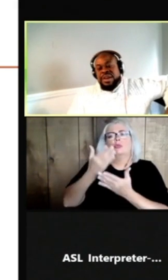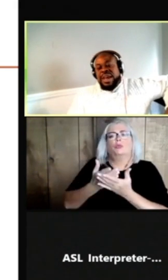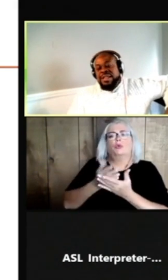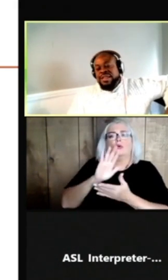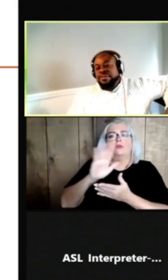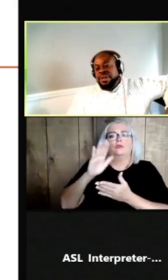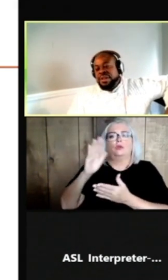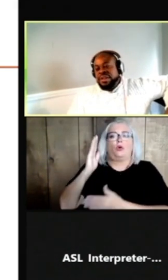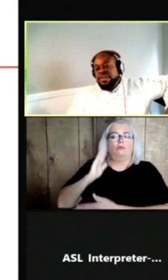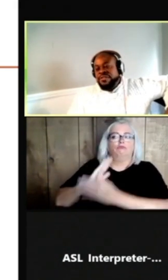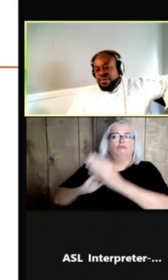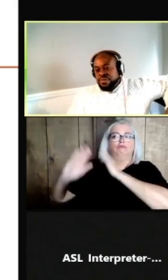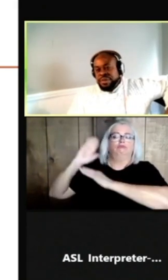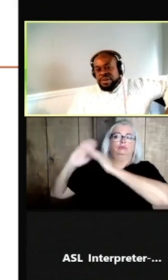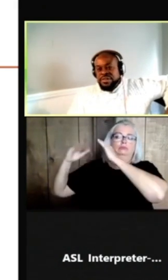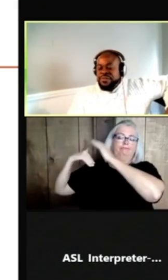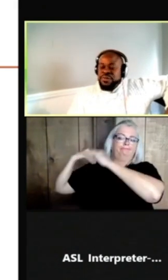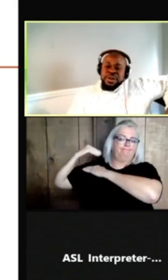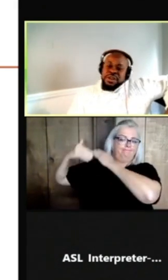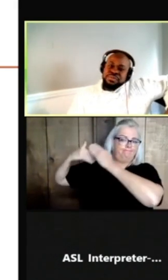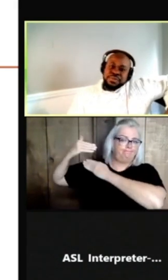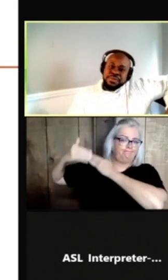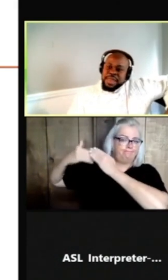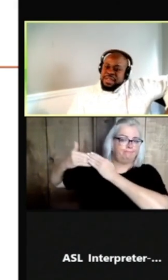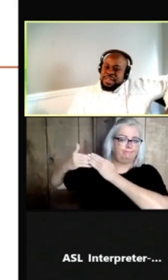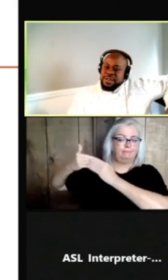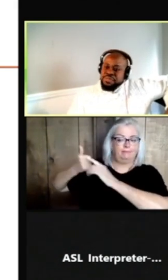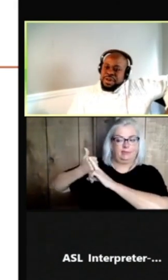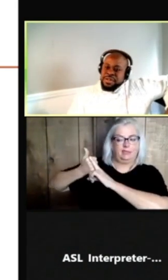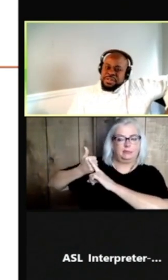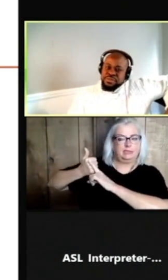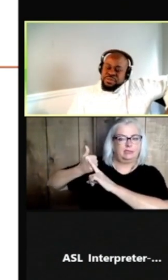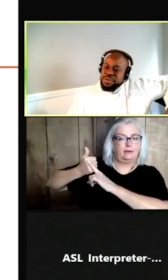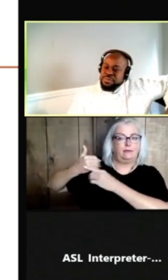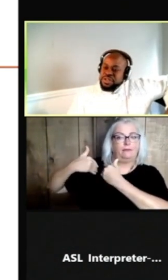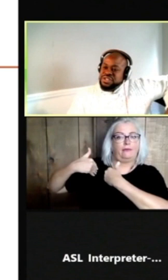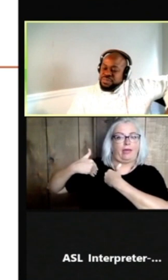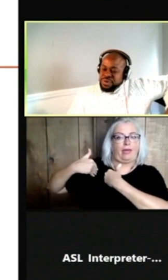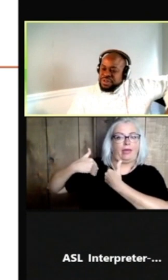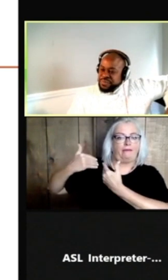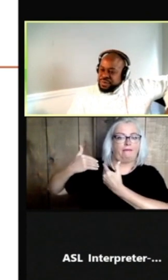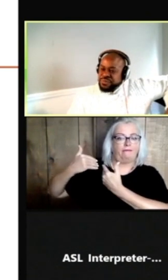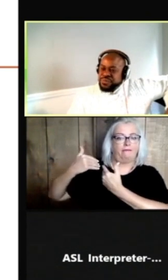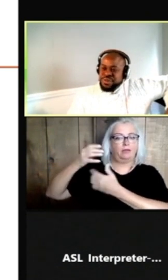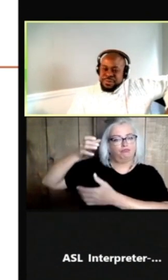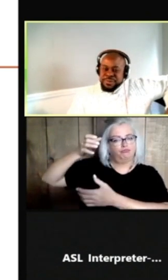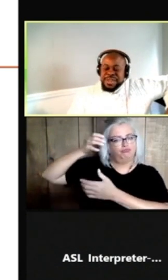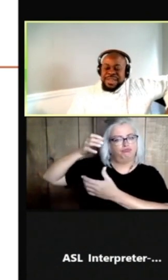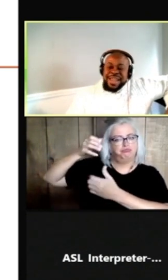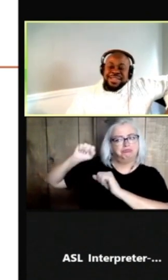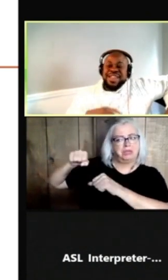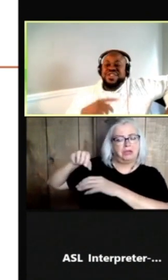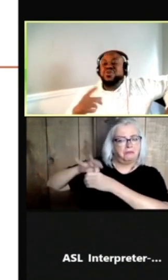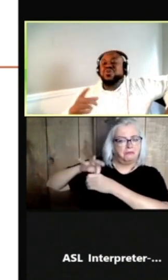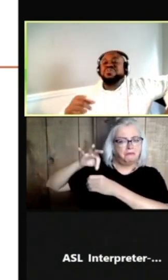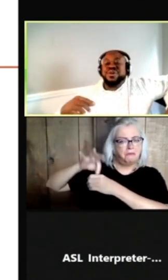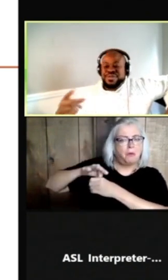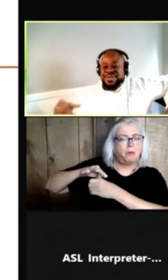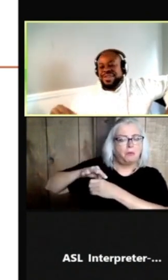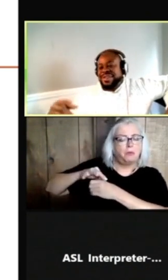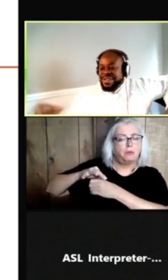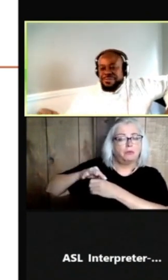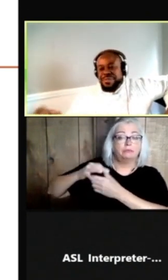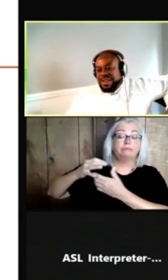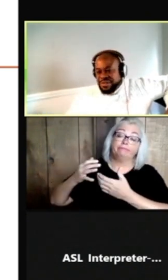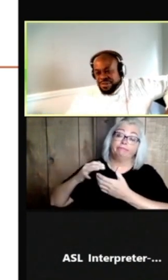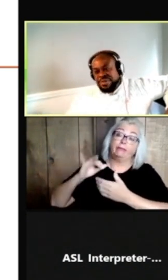lineage had the ability to vote, because if you couldn't prove that, then the process would be much more difficult for you as a new